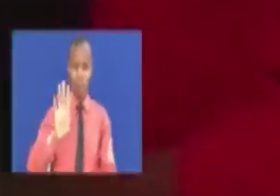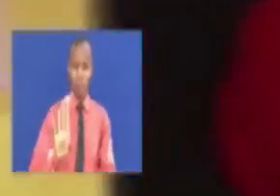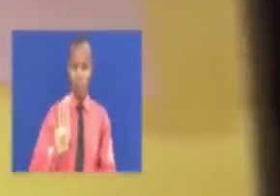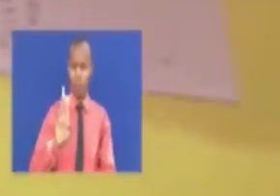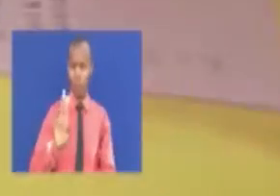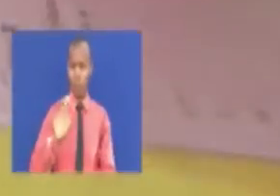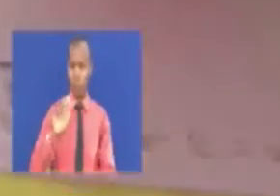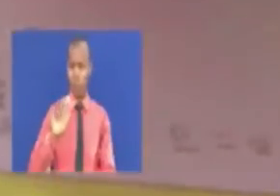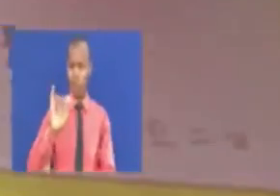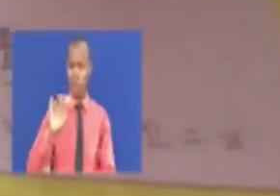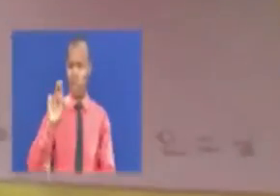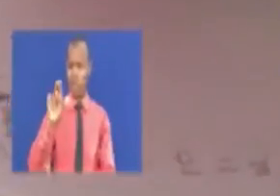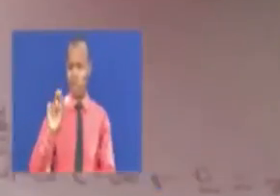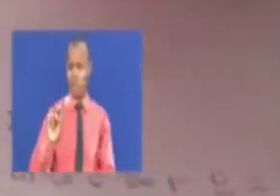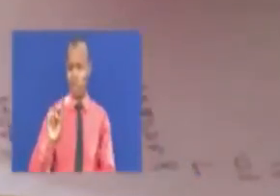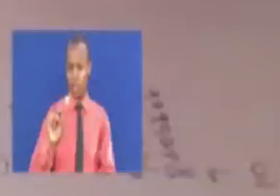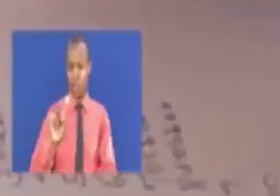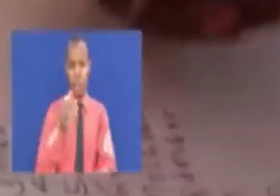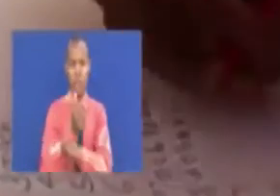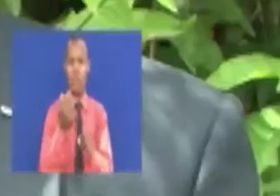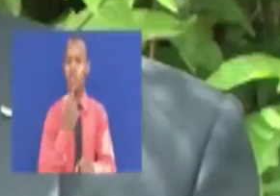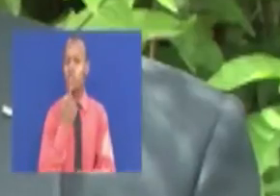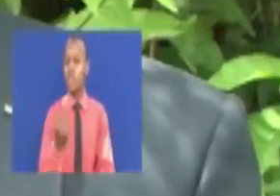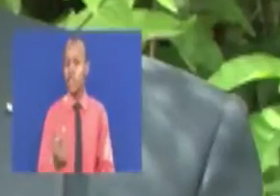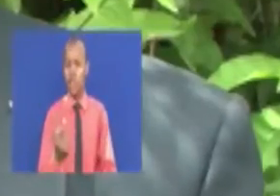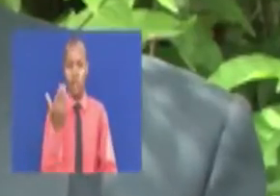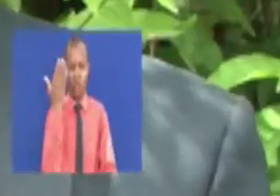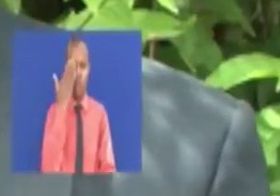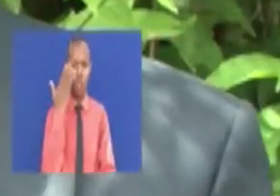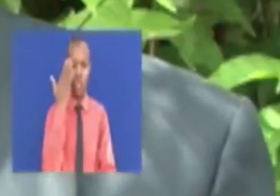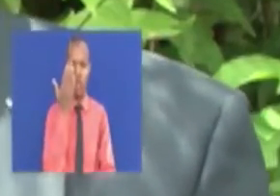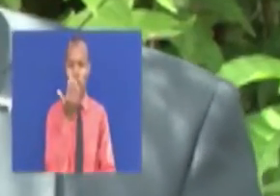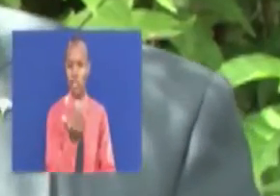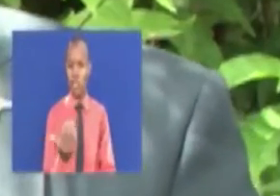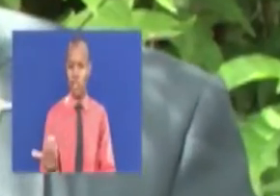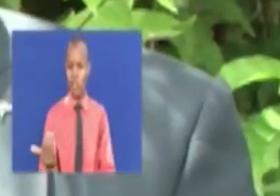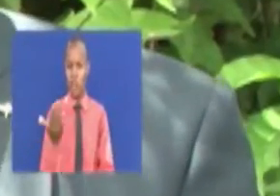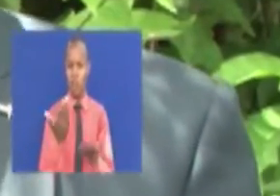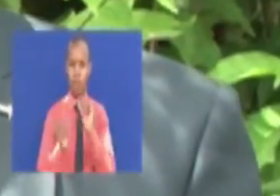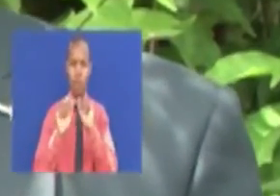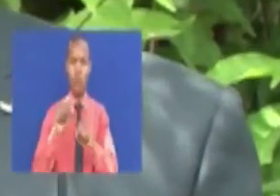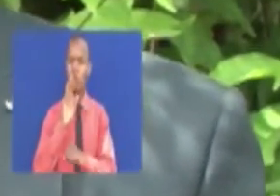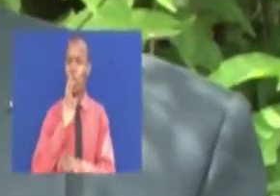You can't say that the autistic child is at risk factor to